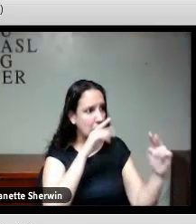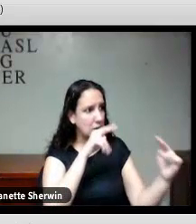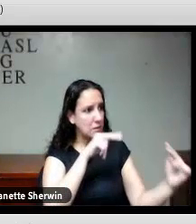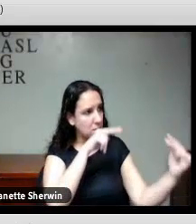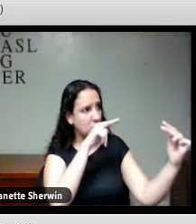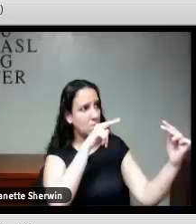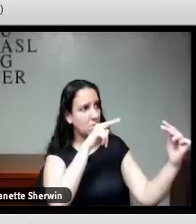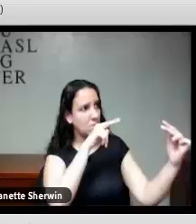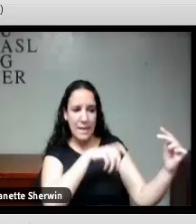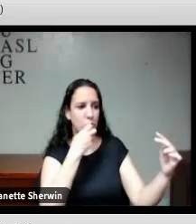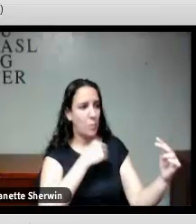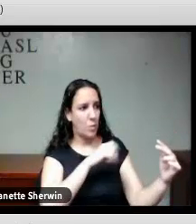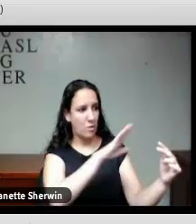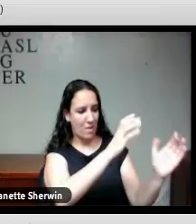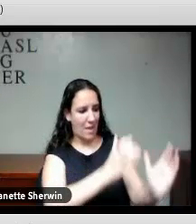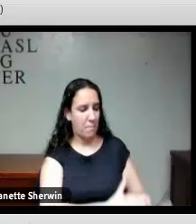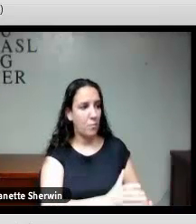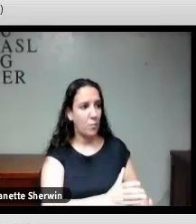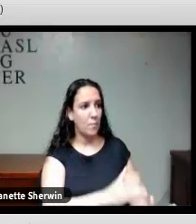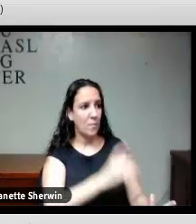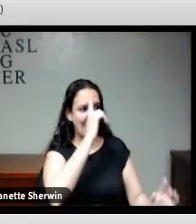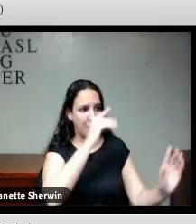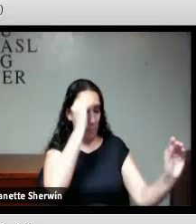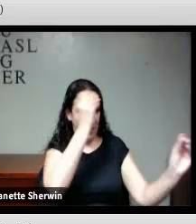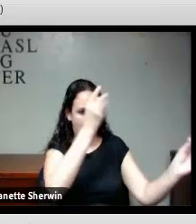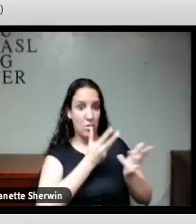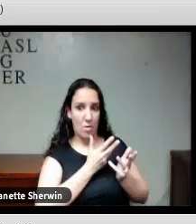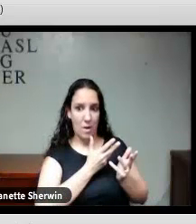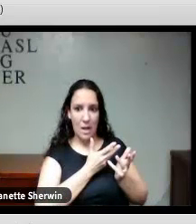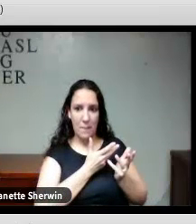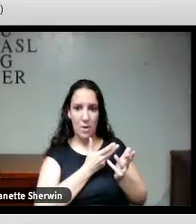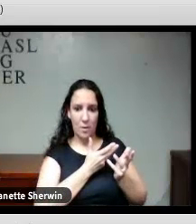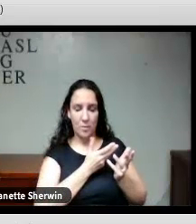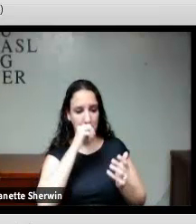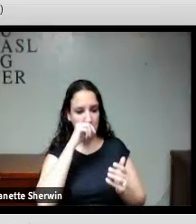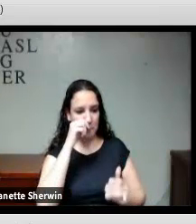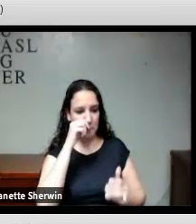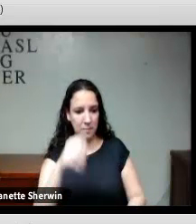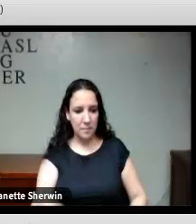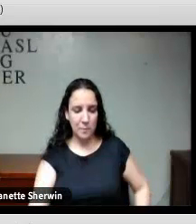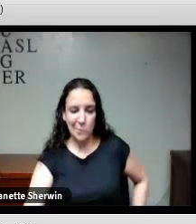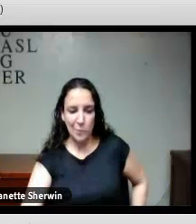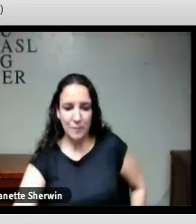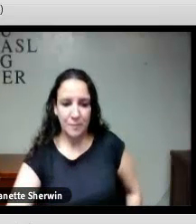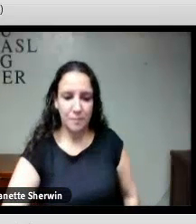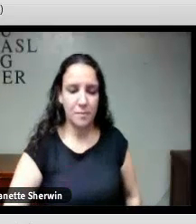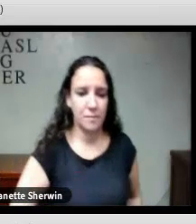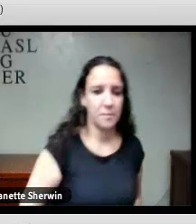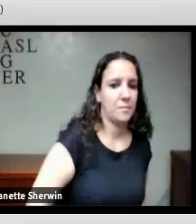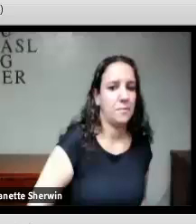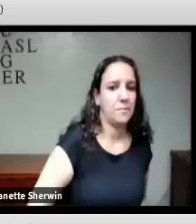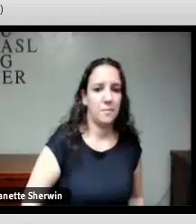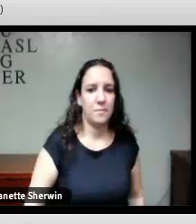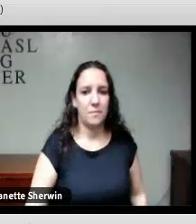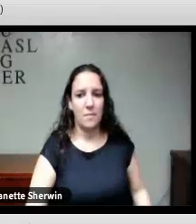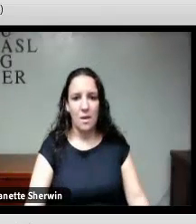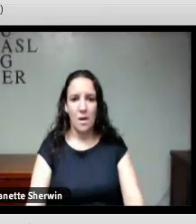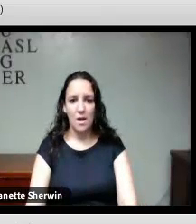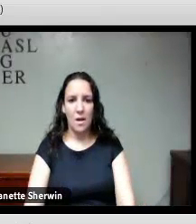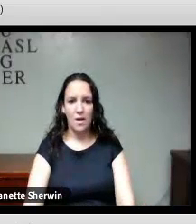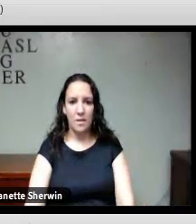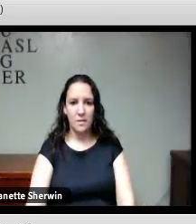to appreciate this patron for bringing this to my attention or whatever it might be, and making eye contact that way, it's going to be really difficult to do it